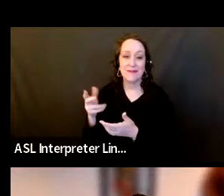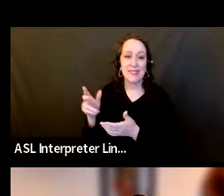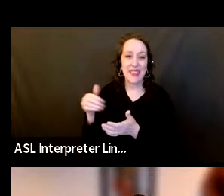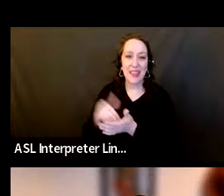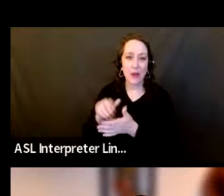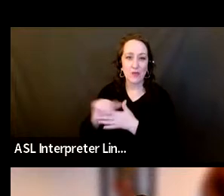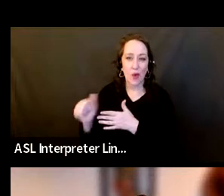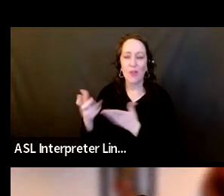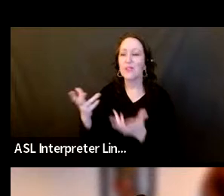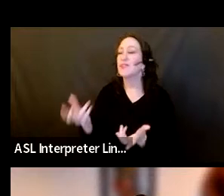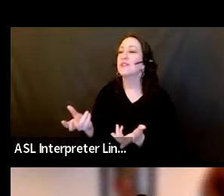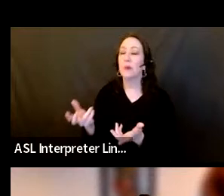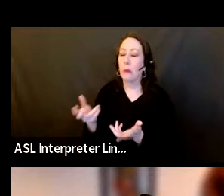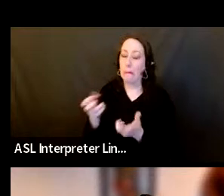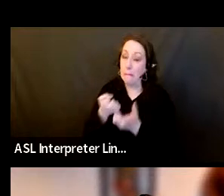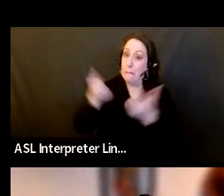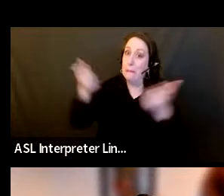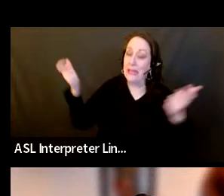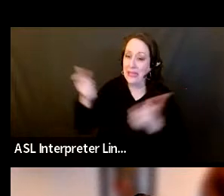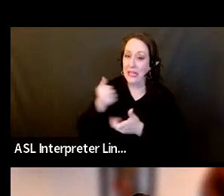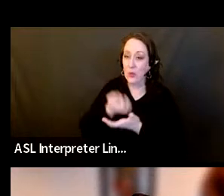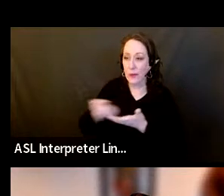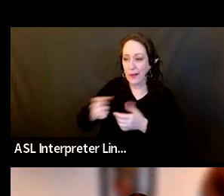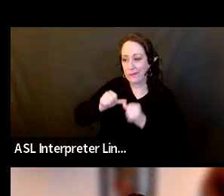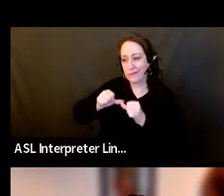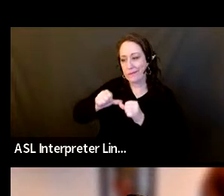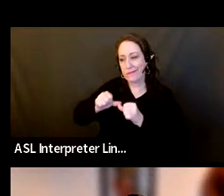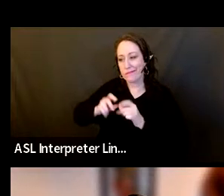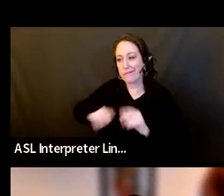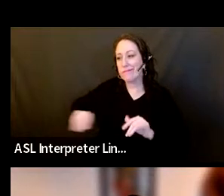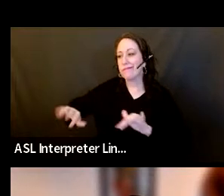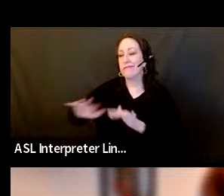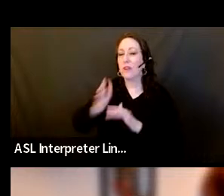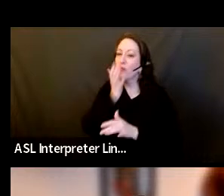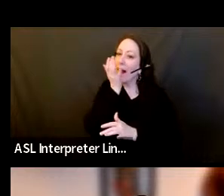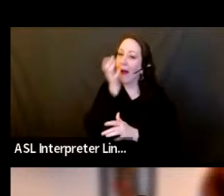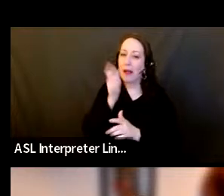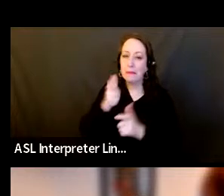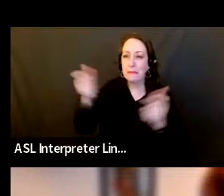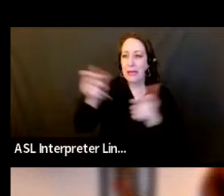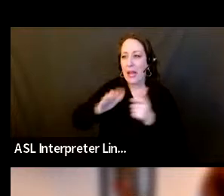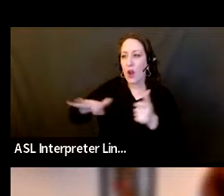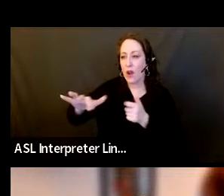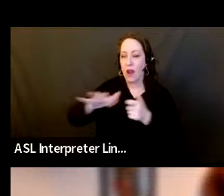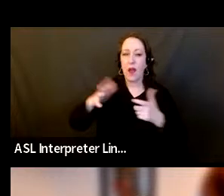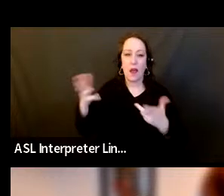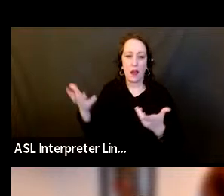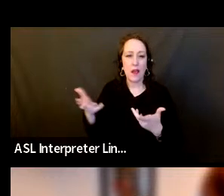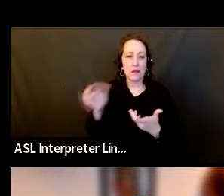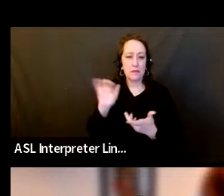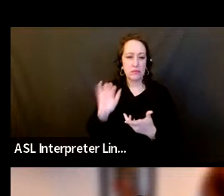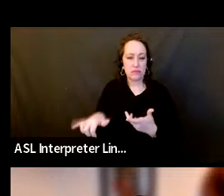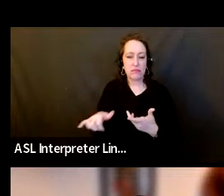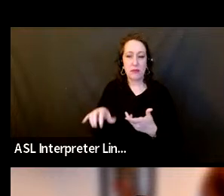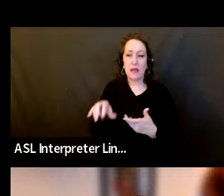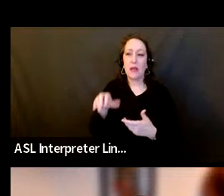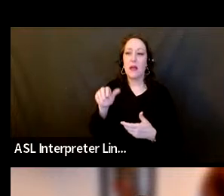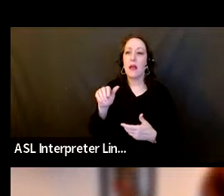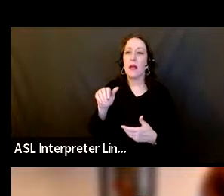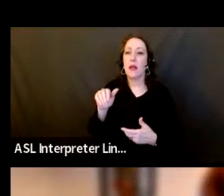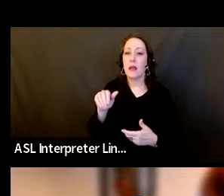can help, maintain lawns and in big spaces. And so the